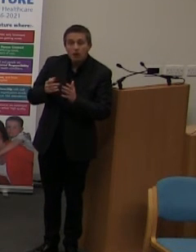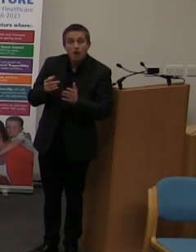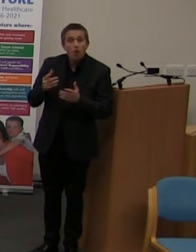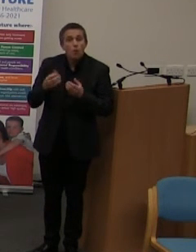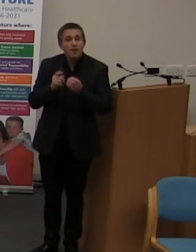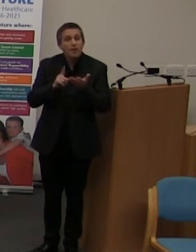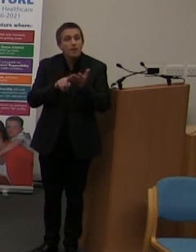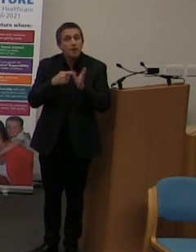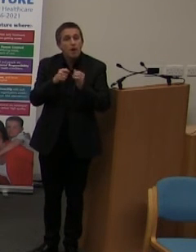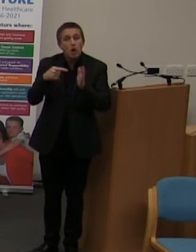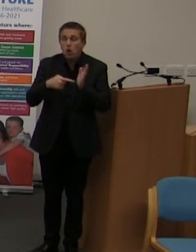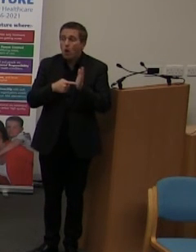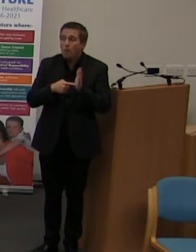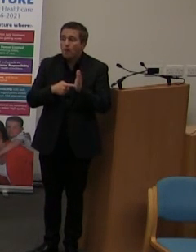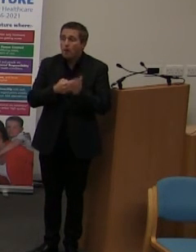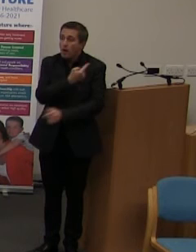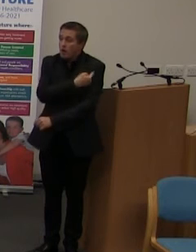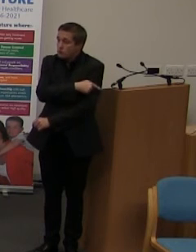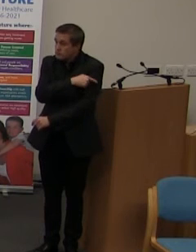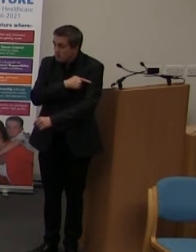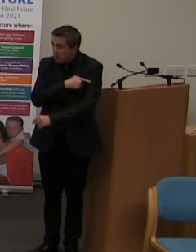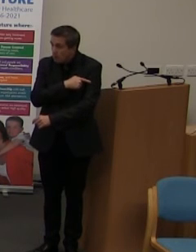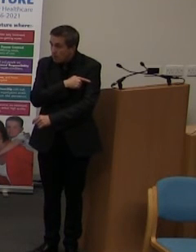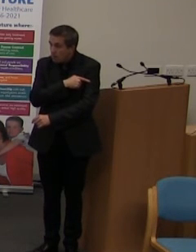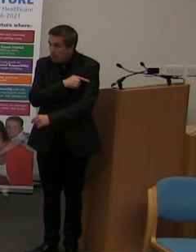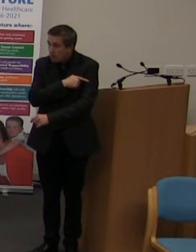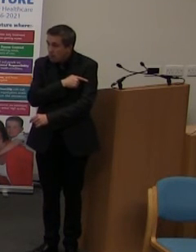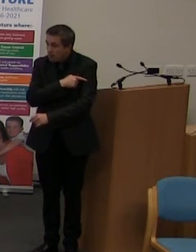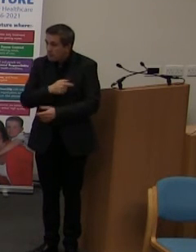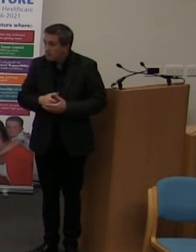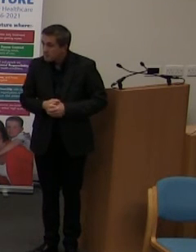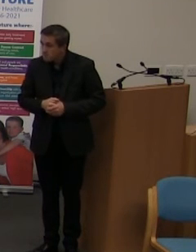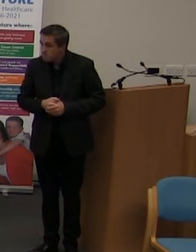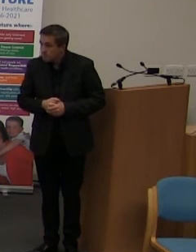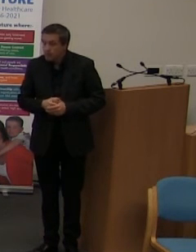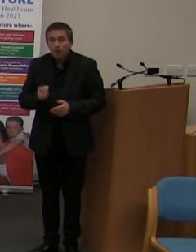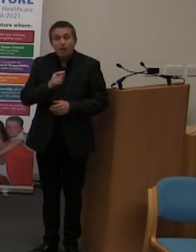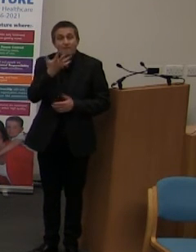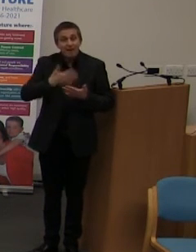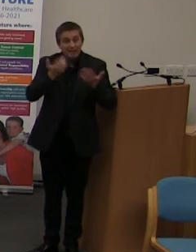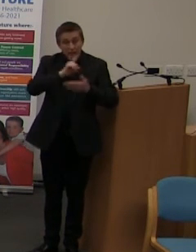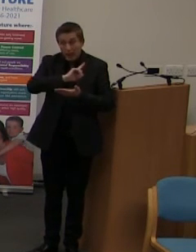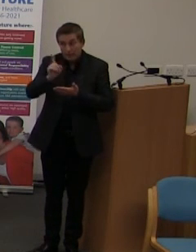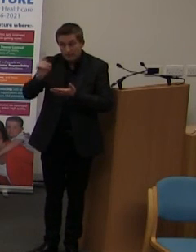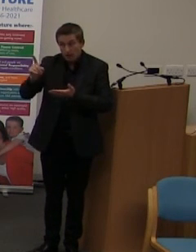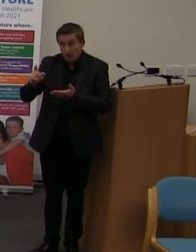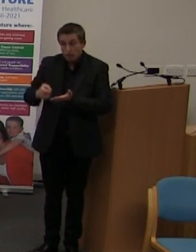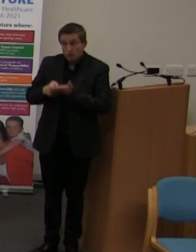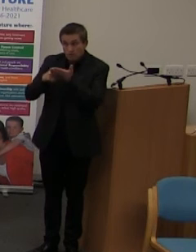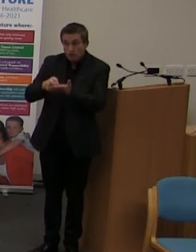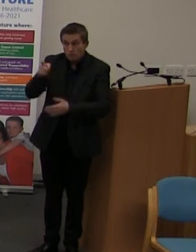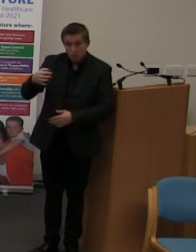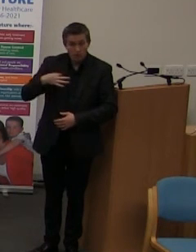Hospital? An echo scan was carried out. 5 days later, the referral was made to the clinic, which